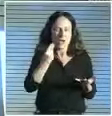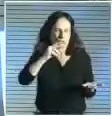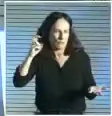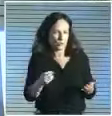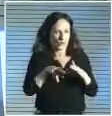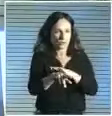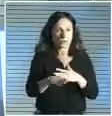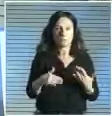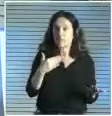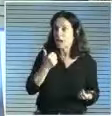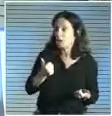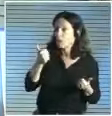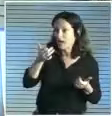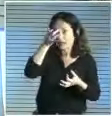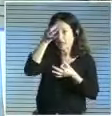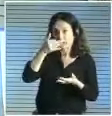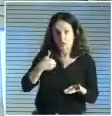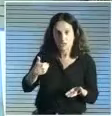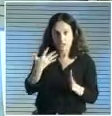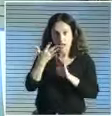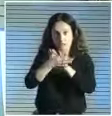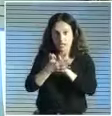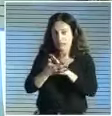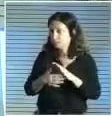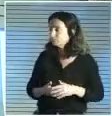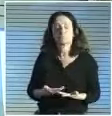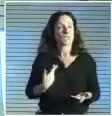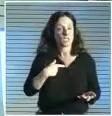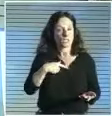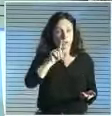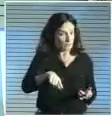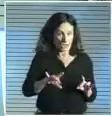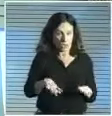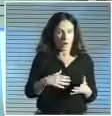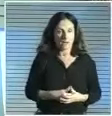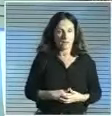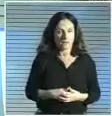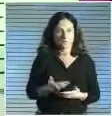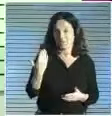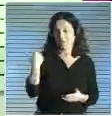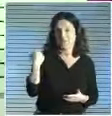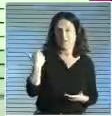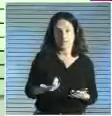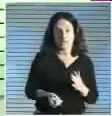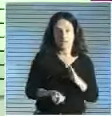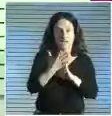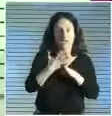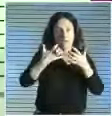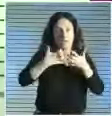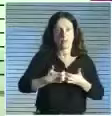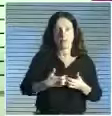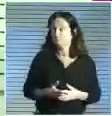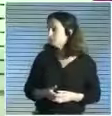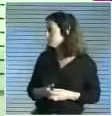I'll address as well. So very similar. When we created the framework we use, it was a multi-stakeholder